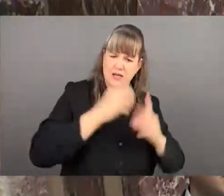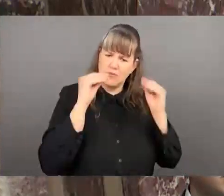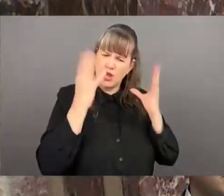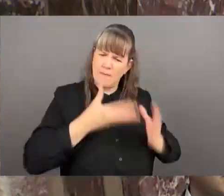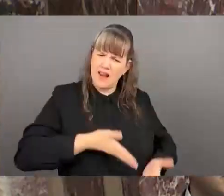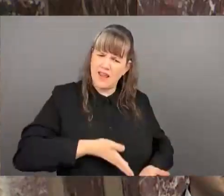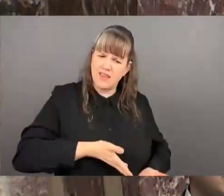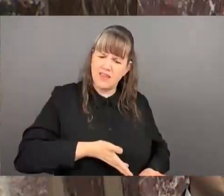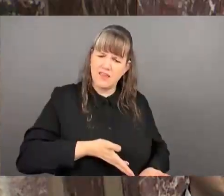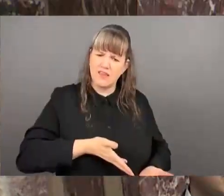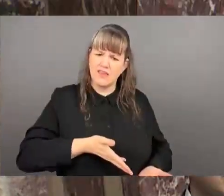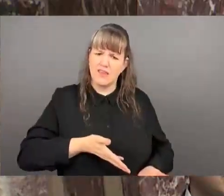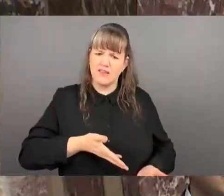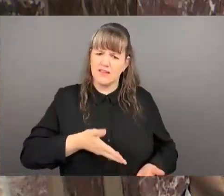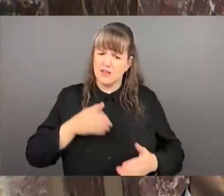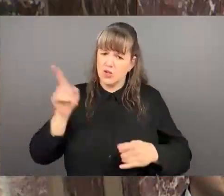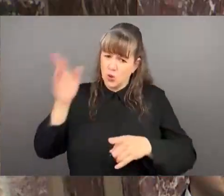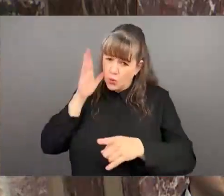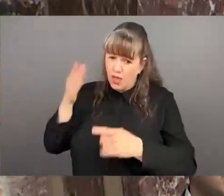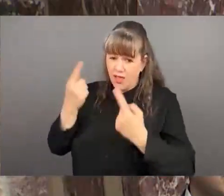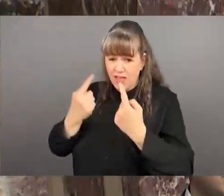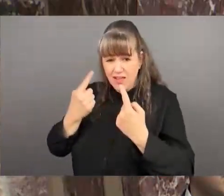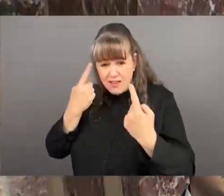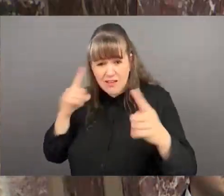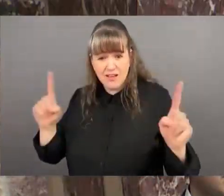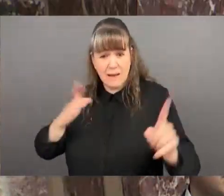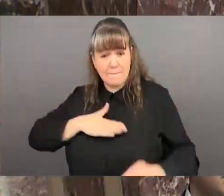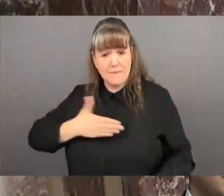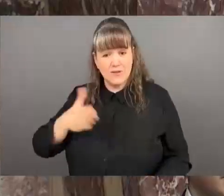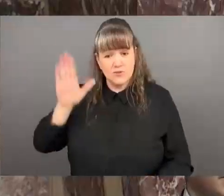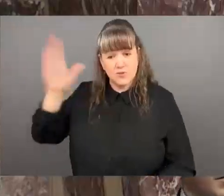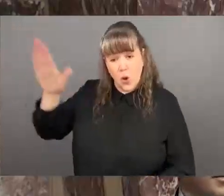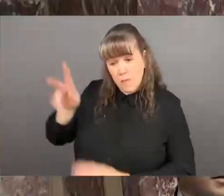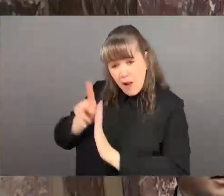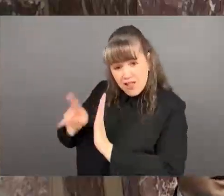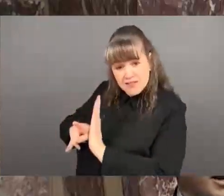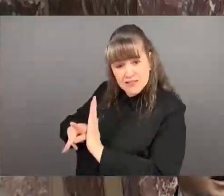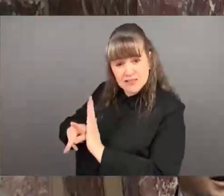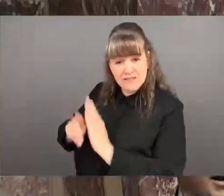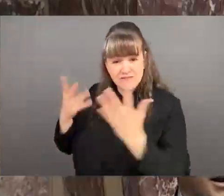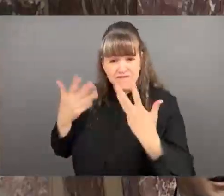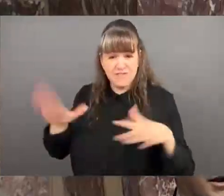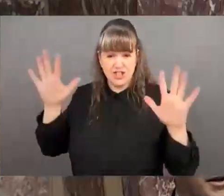and today that his policies have broken BC?